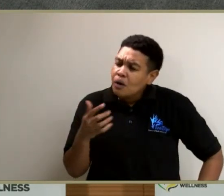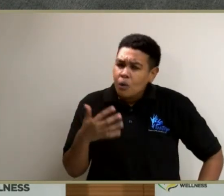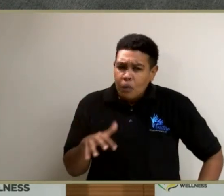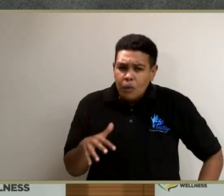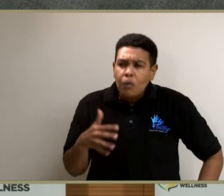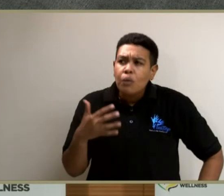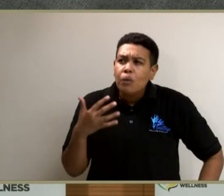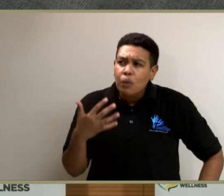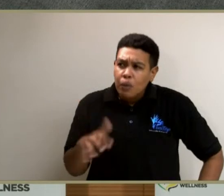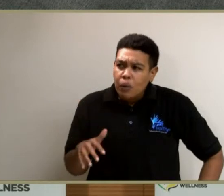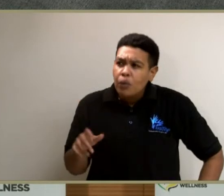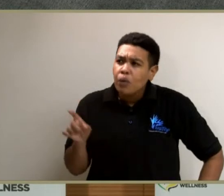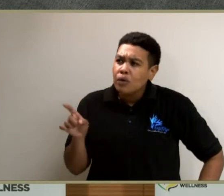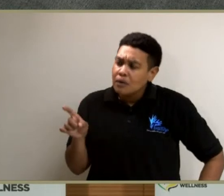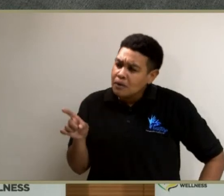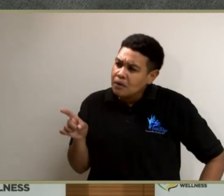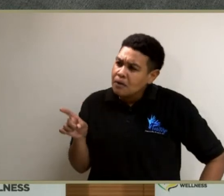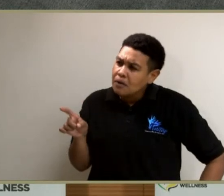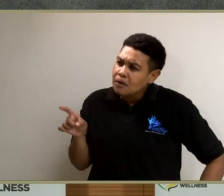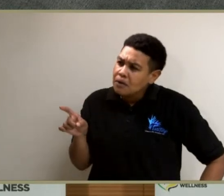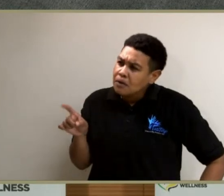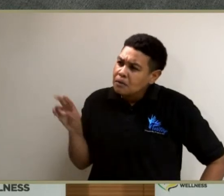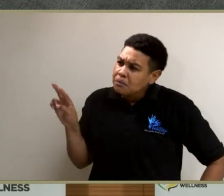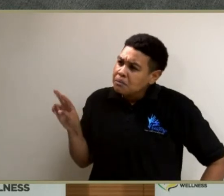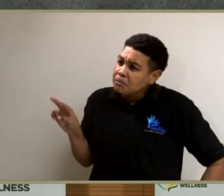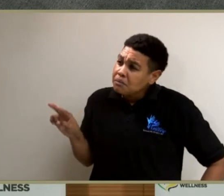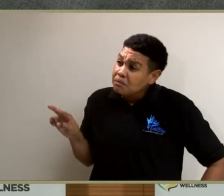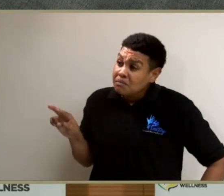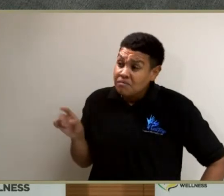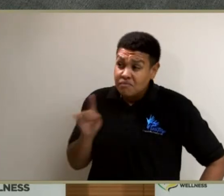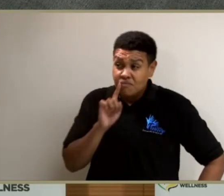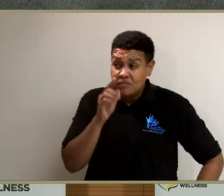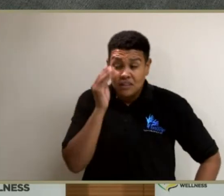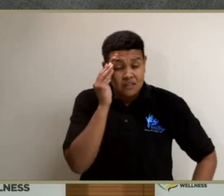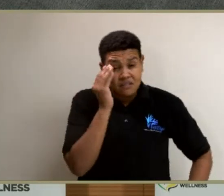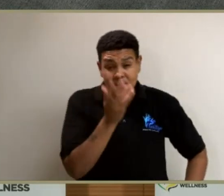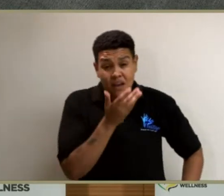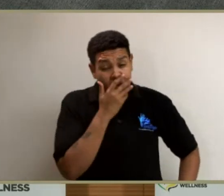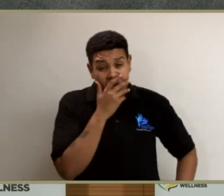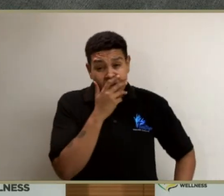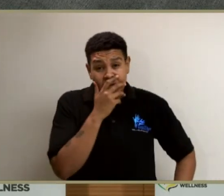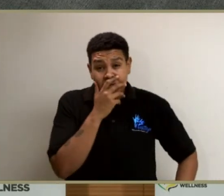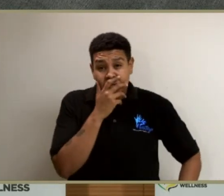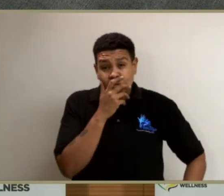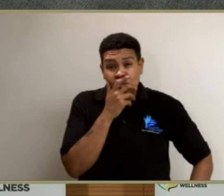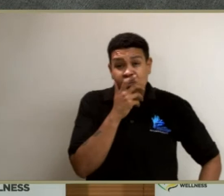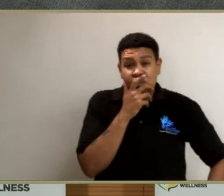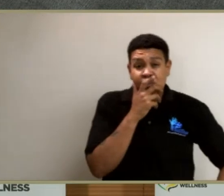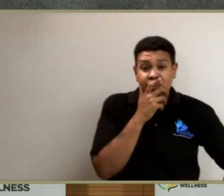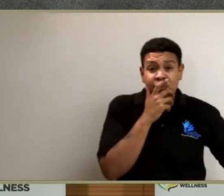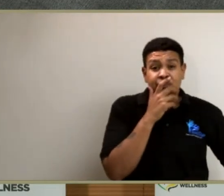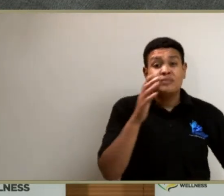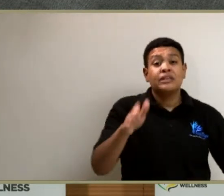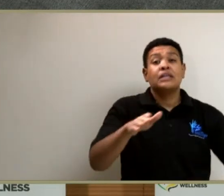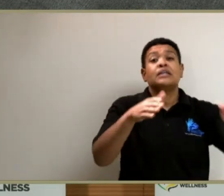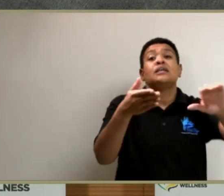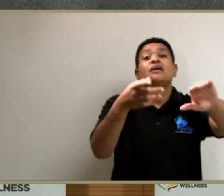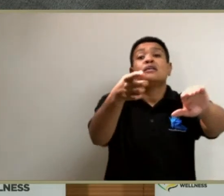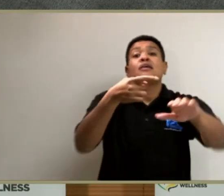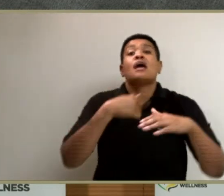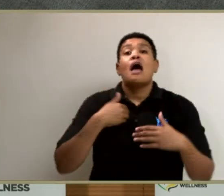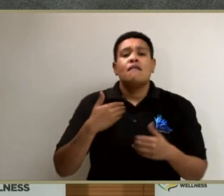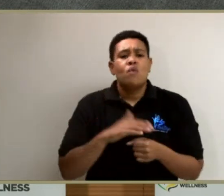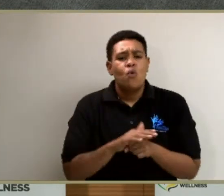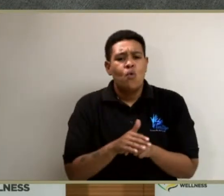significant in what it is saying. It is saying that the deaths that we have had that are